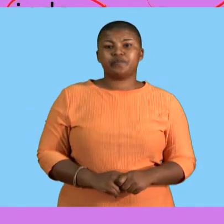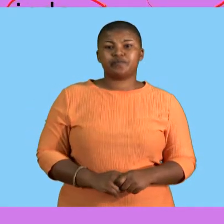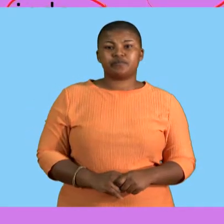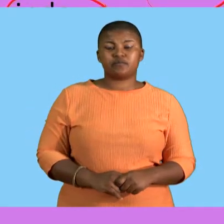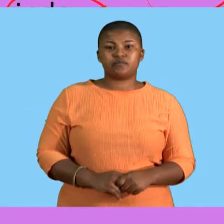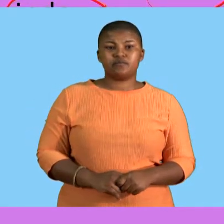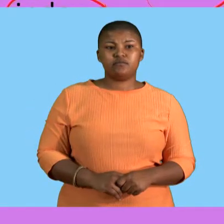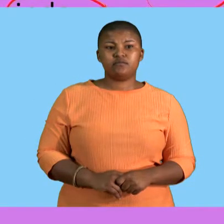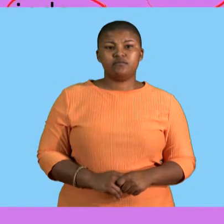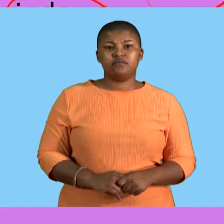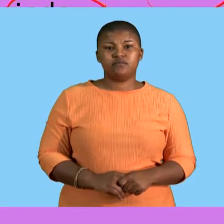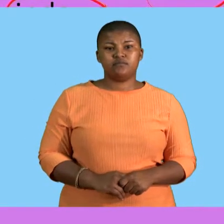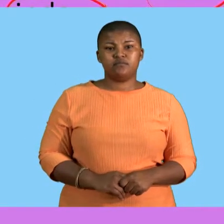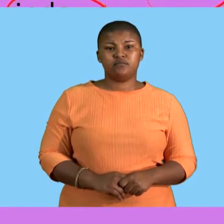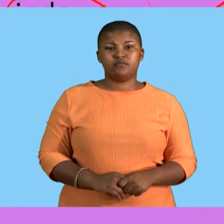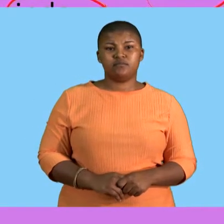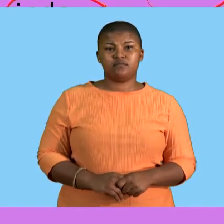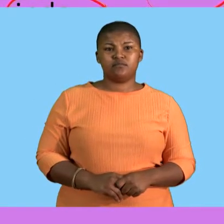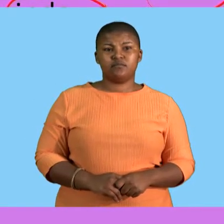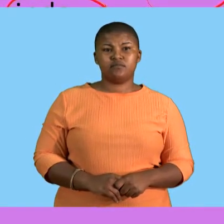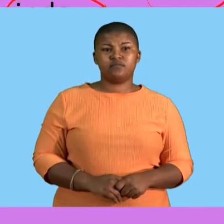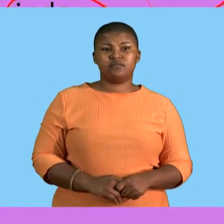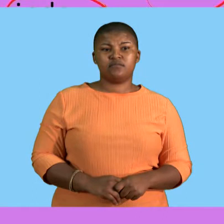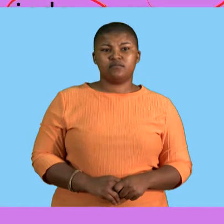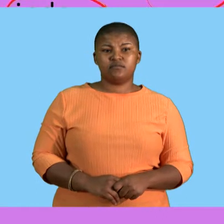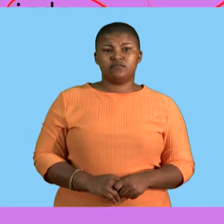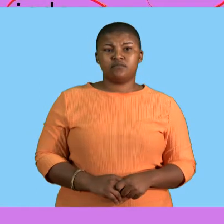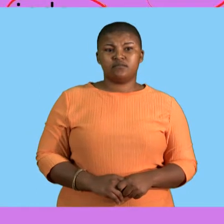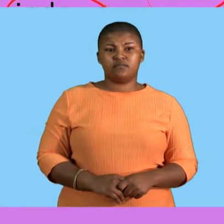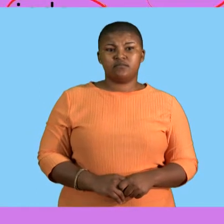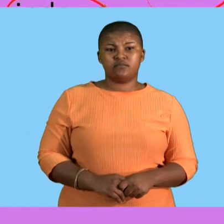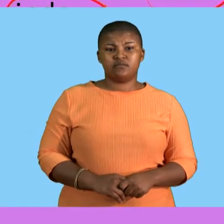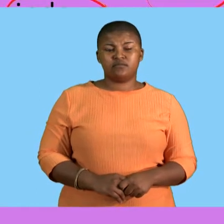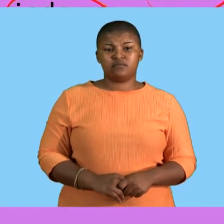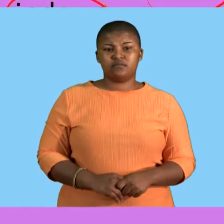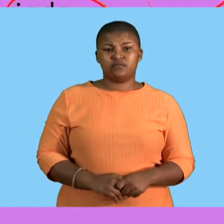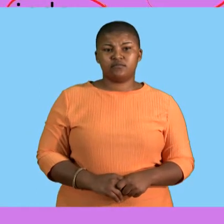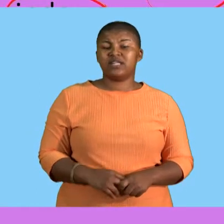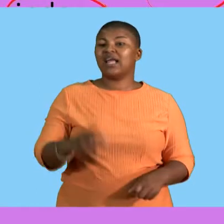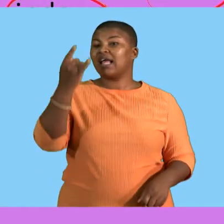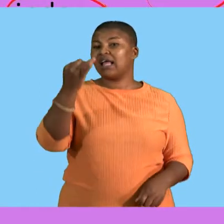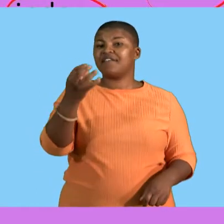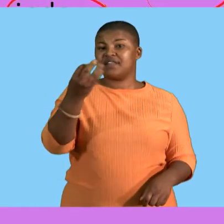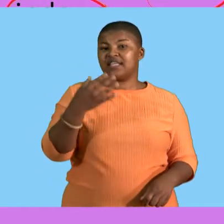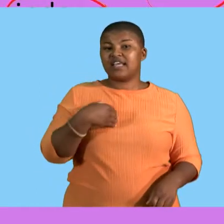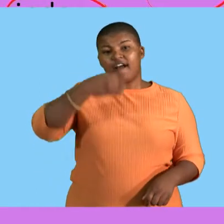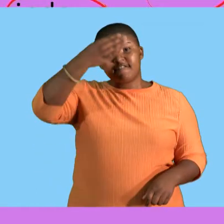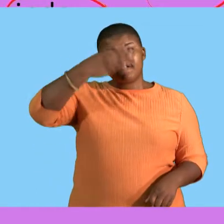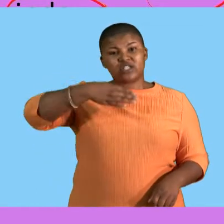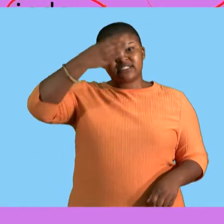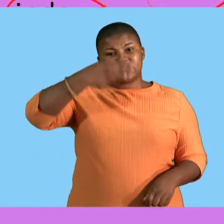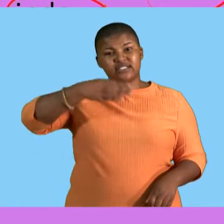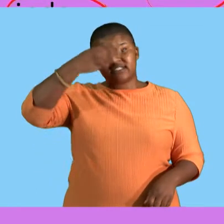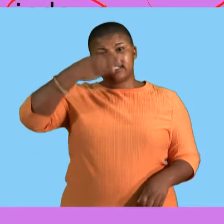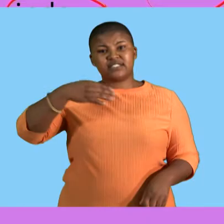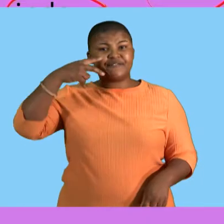Now let's look at this. If they give us the front view